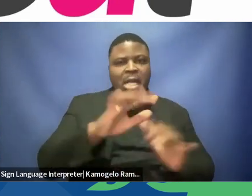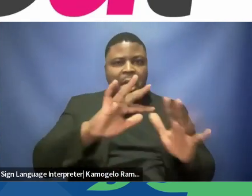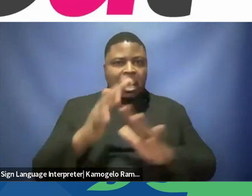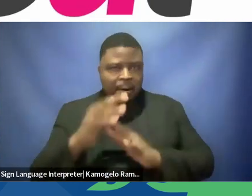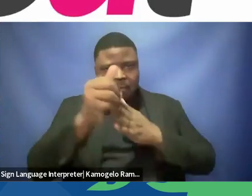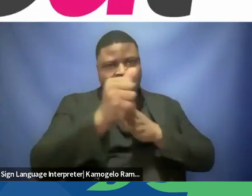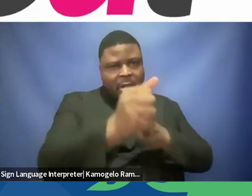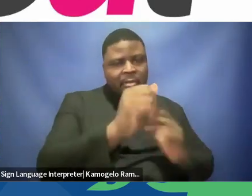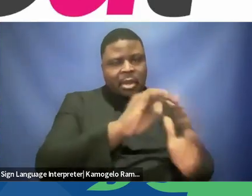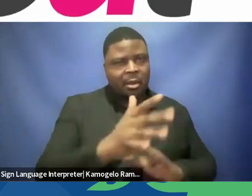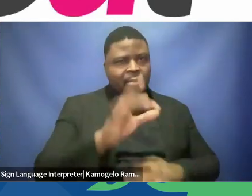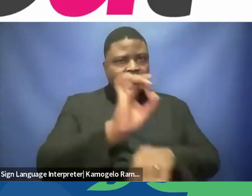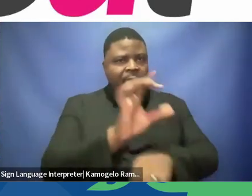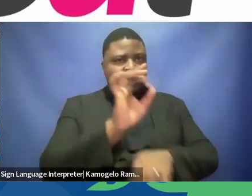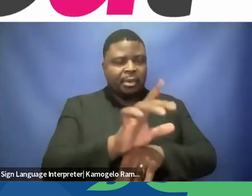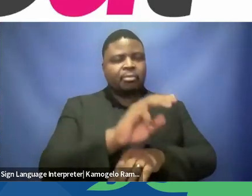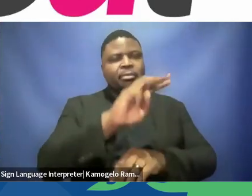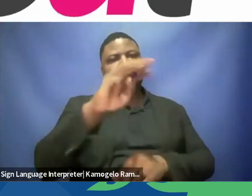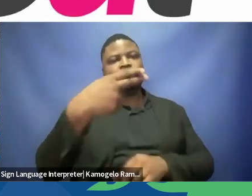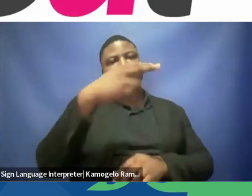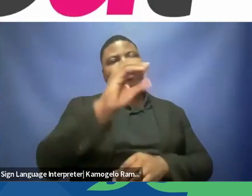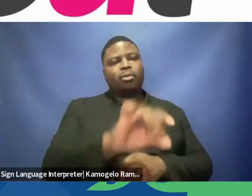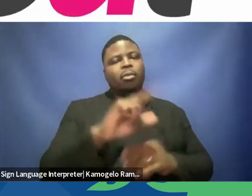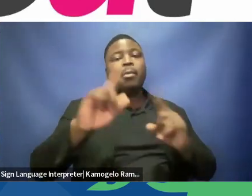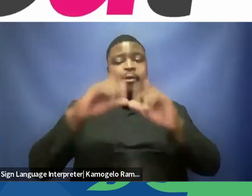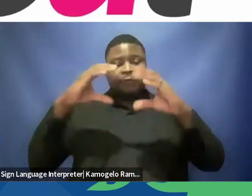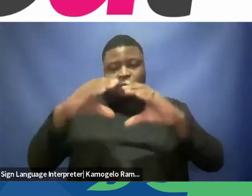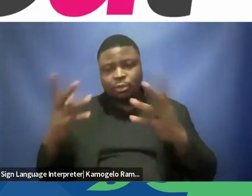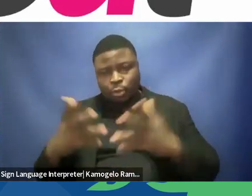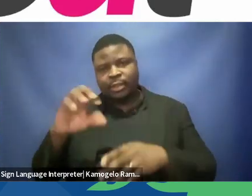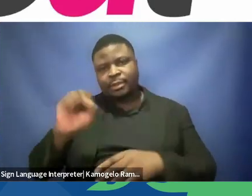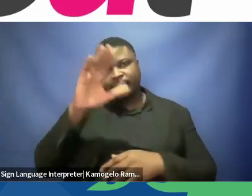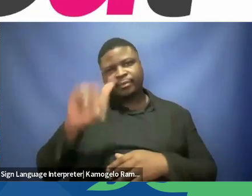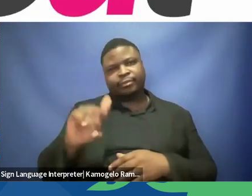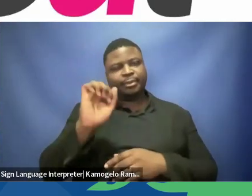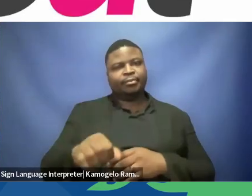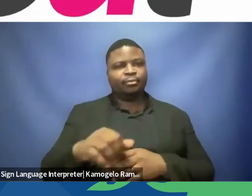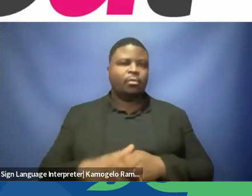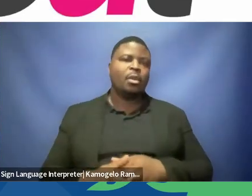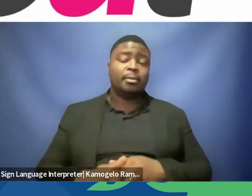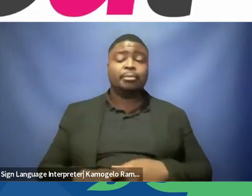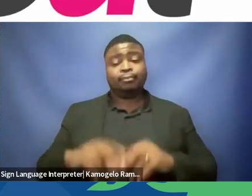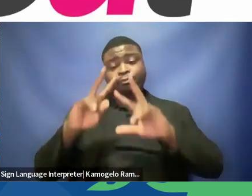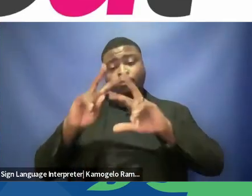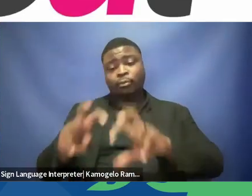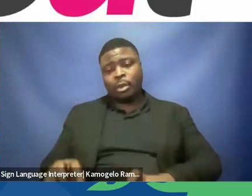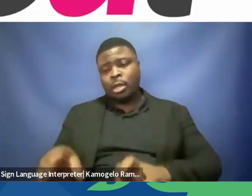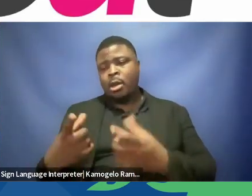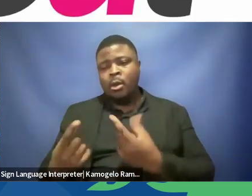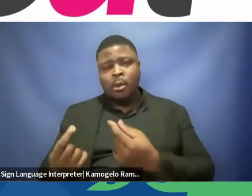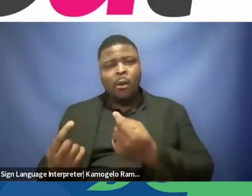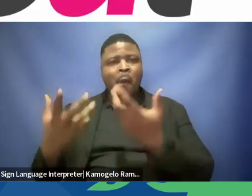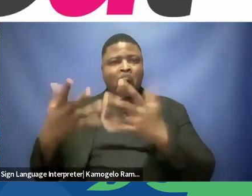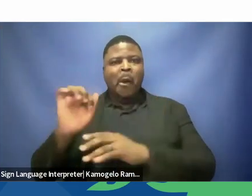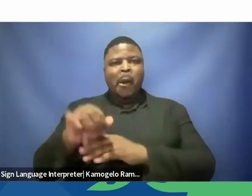men in South Africa. And then I've adapted it for taking out all the data that we've done, all the research, I've adapted it to specific focus